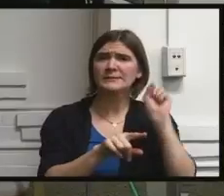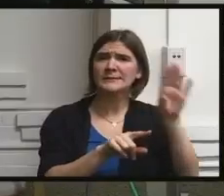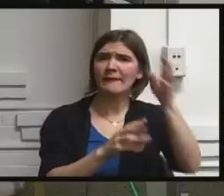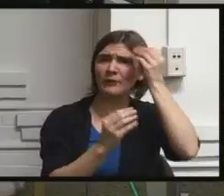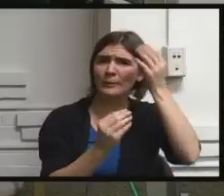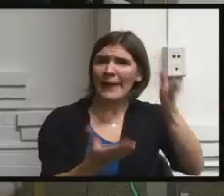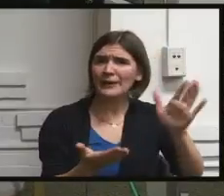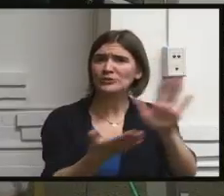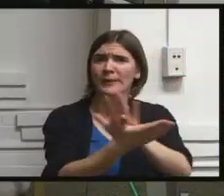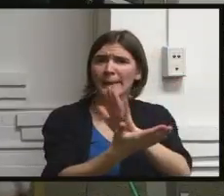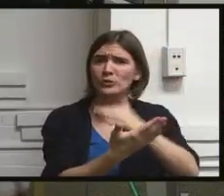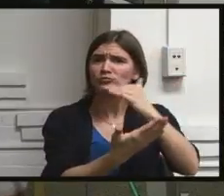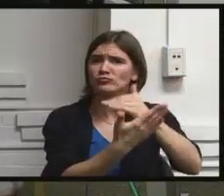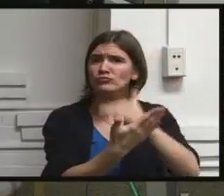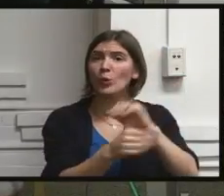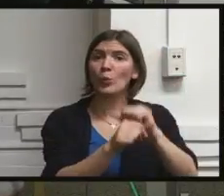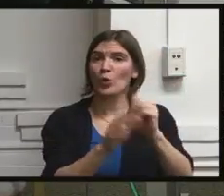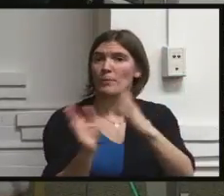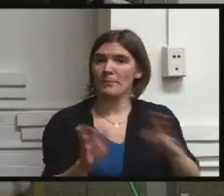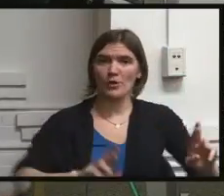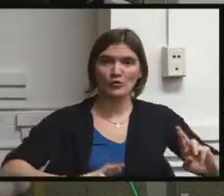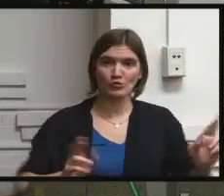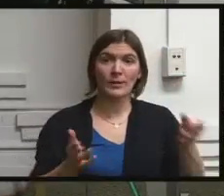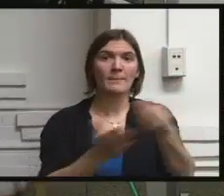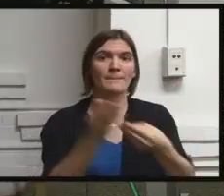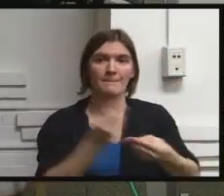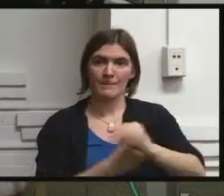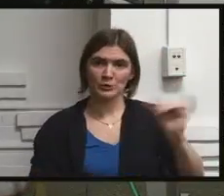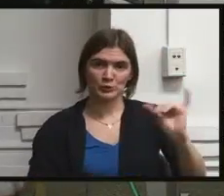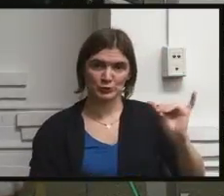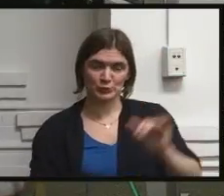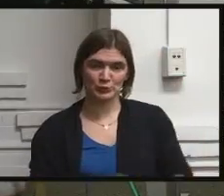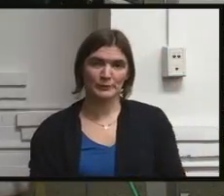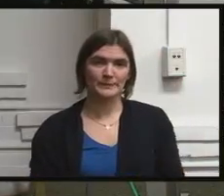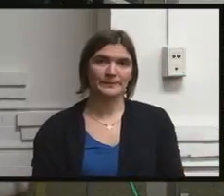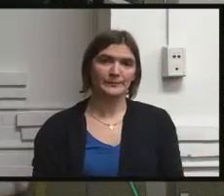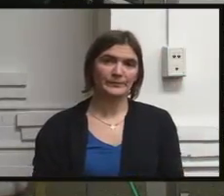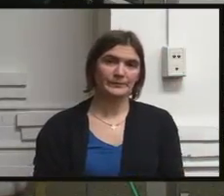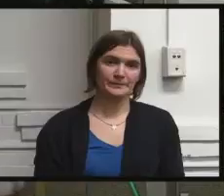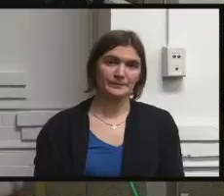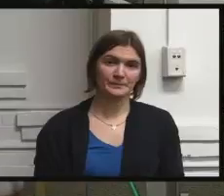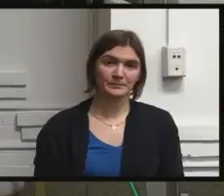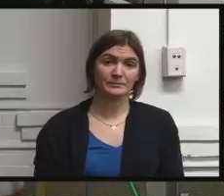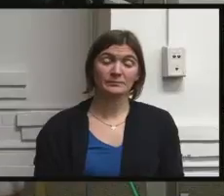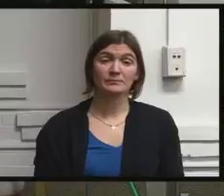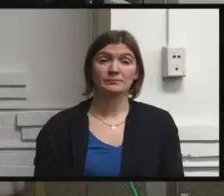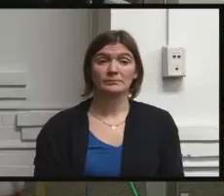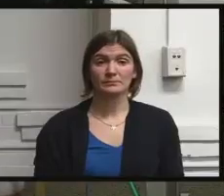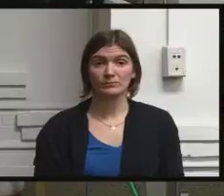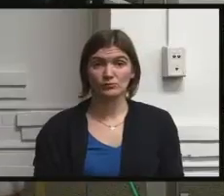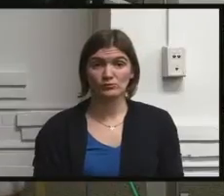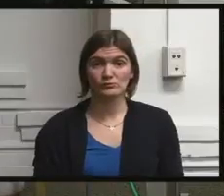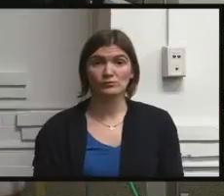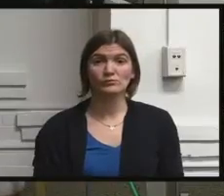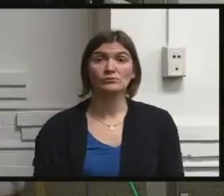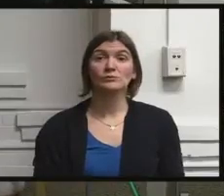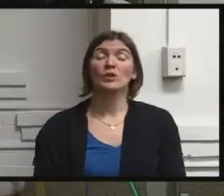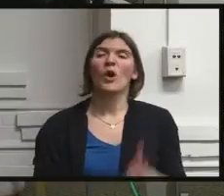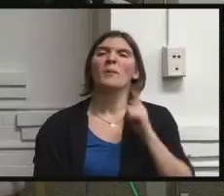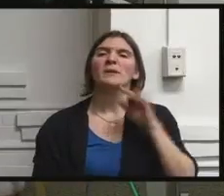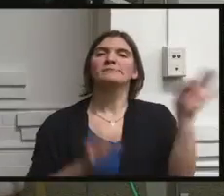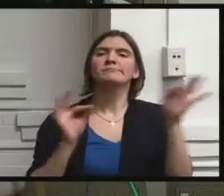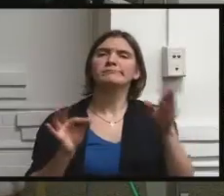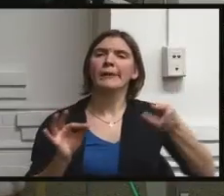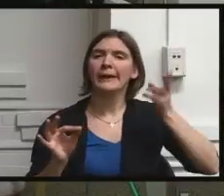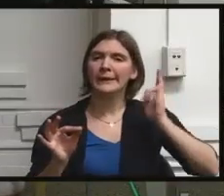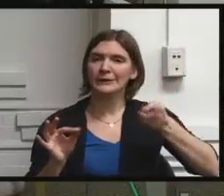that includes our work plan and our budget. A little bit of discussion on how we have gotten to the point